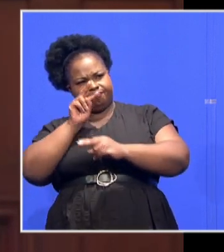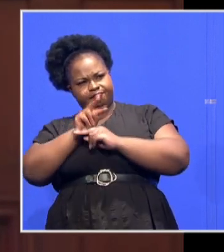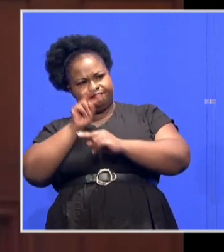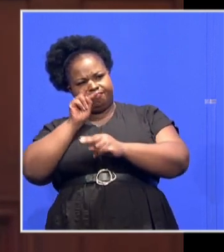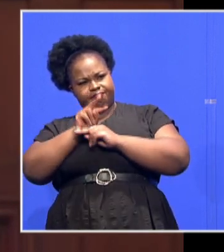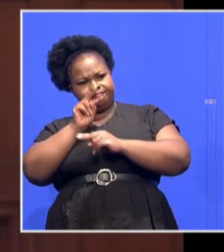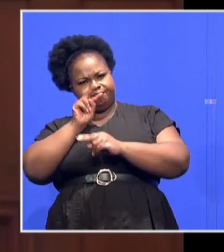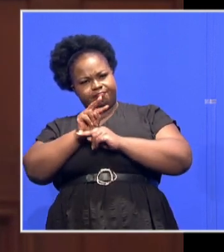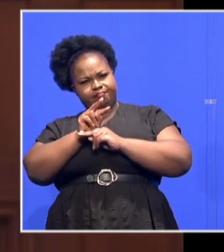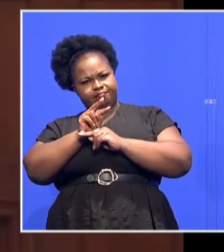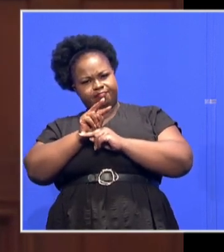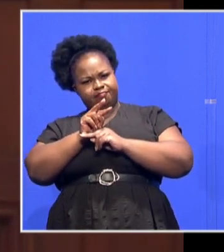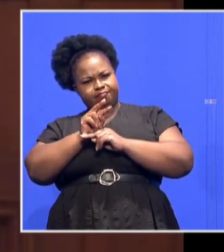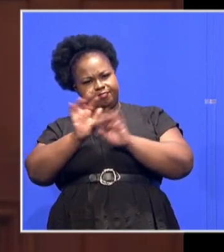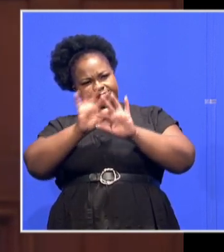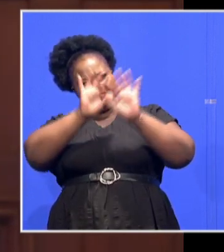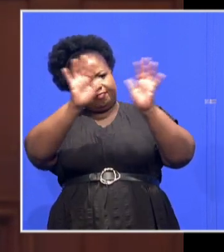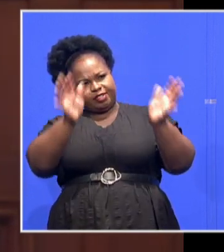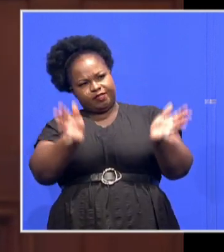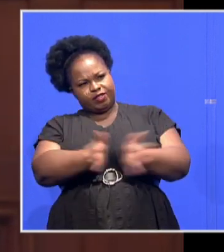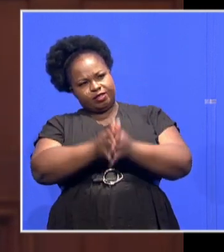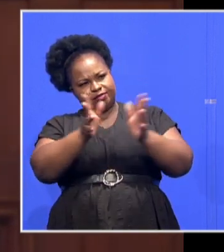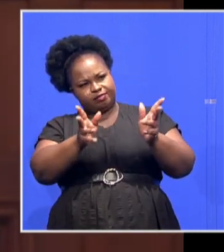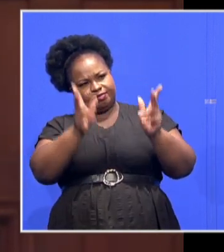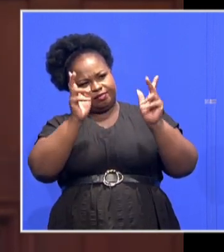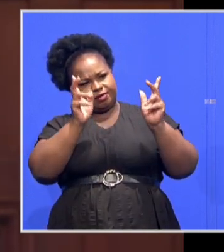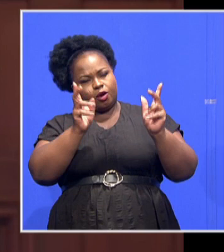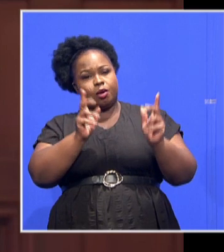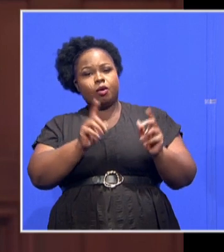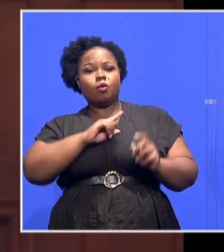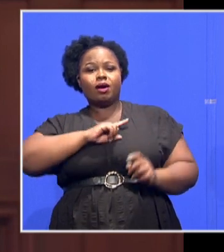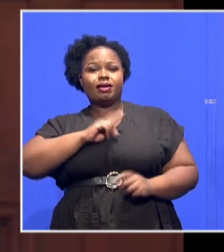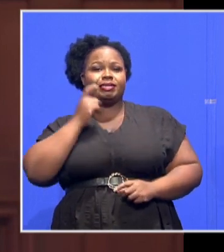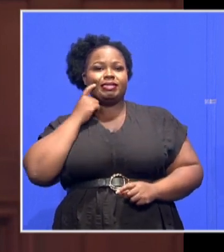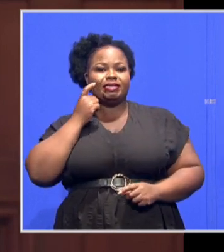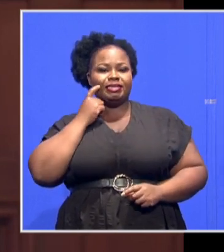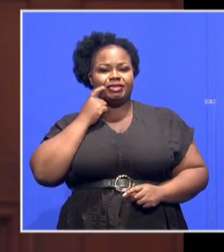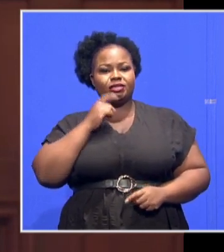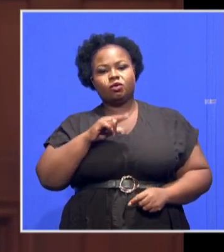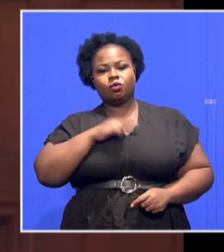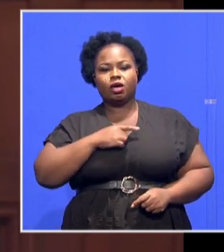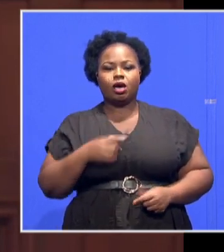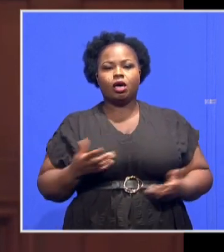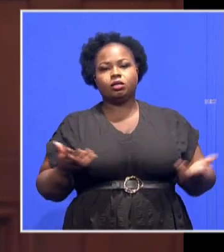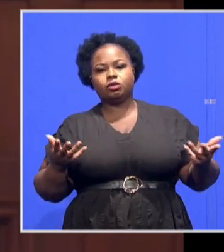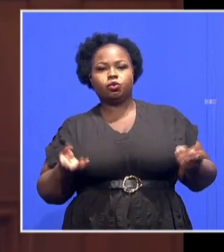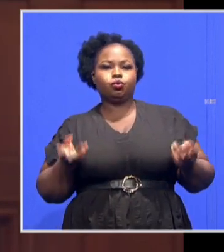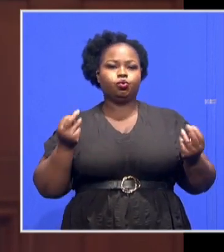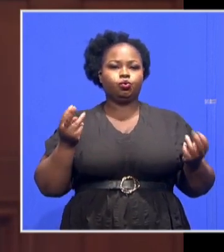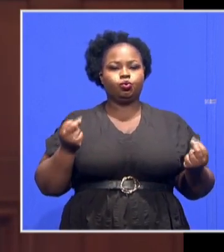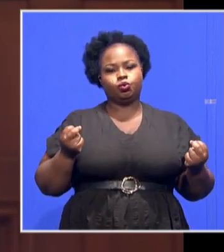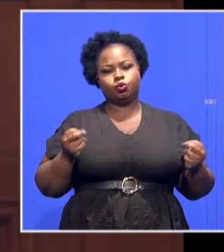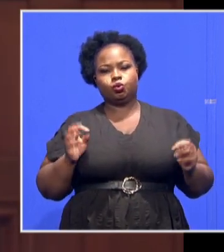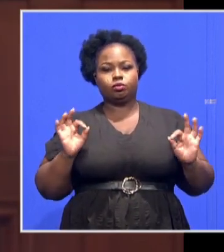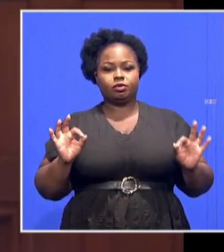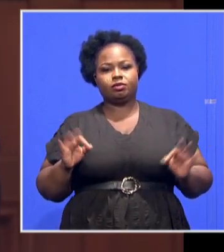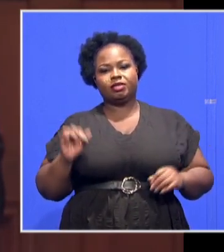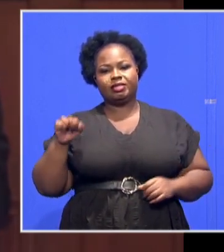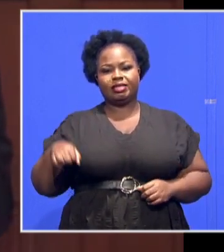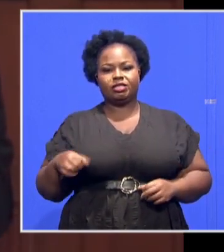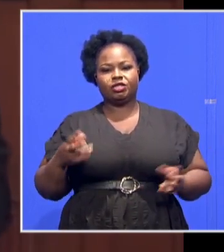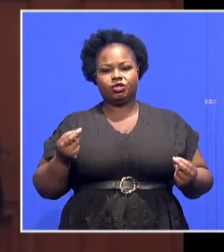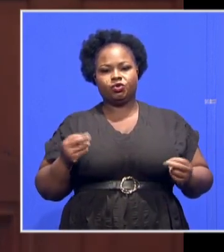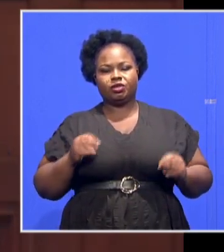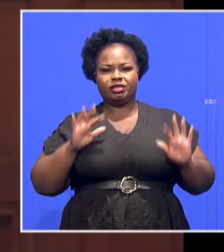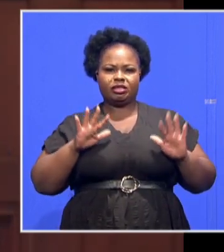in its entirety. Because it's very easy to get carried away by the shiny new baubles. No doubt the brand new